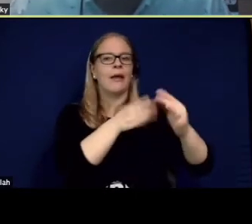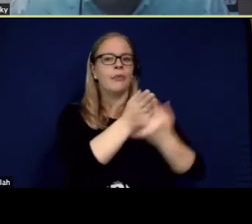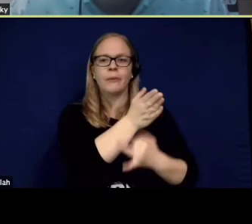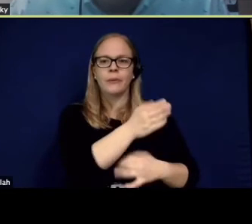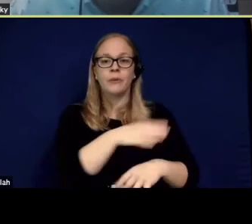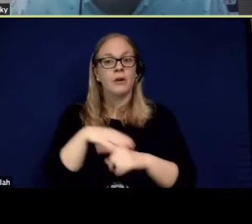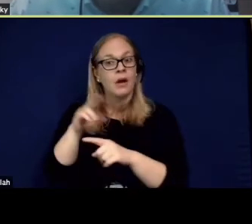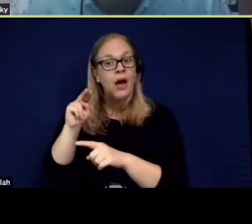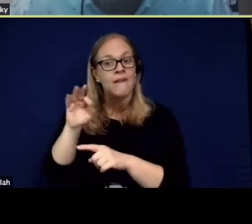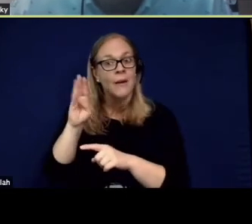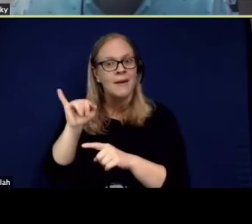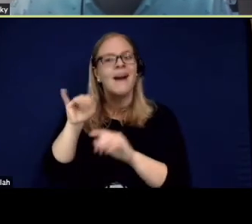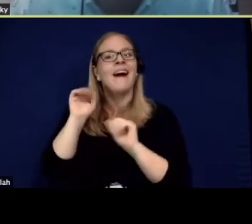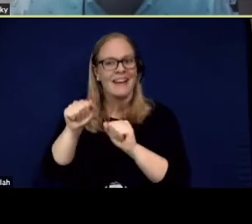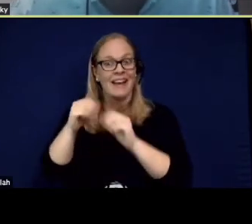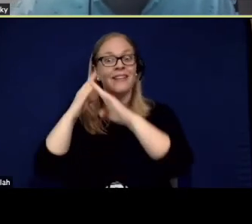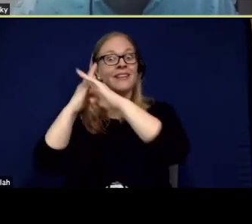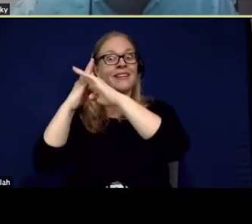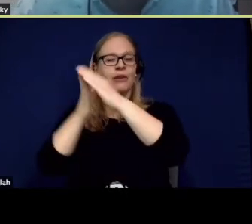this allowed